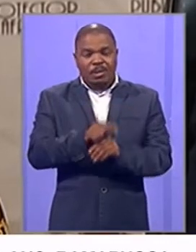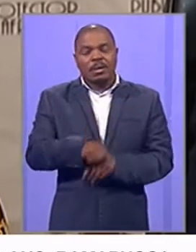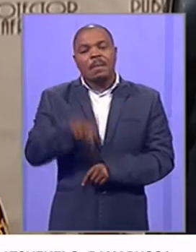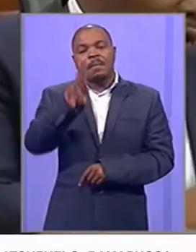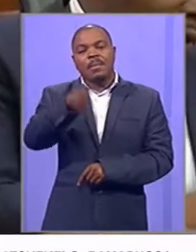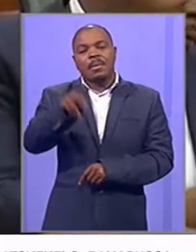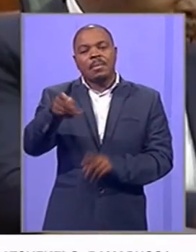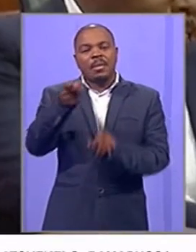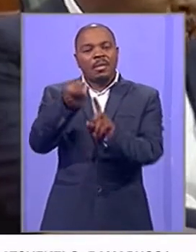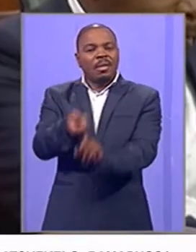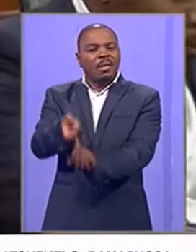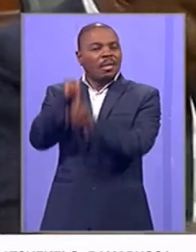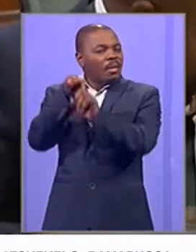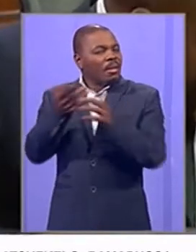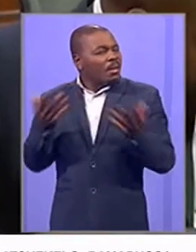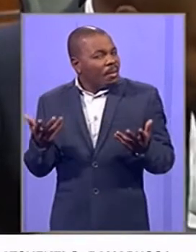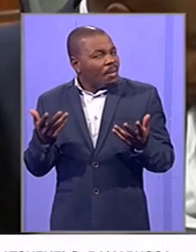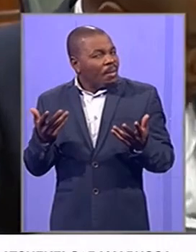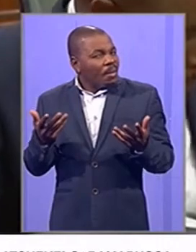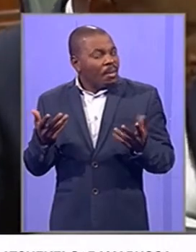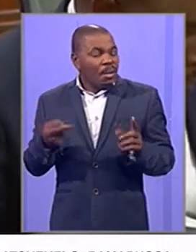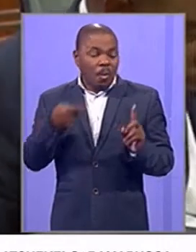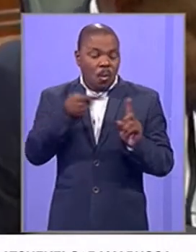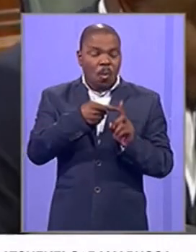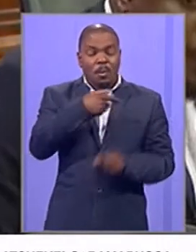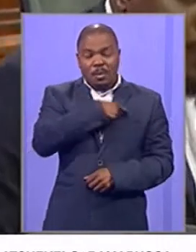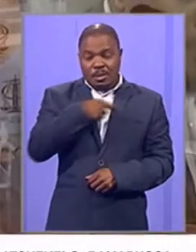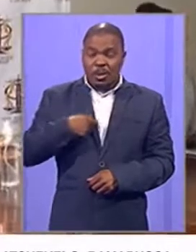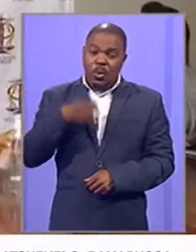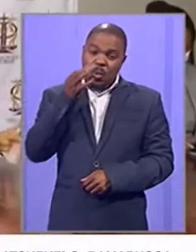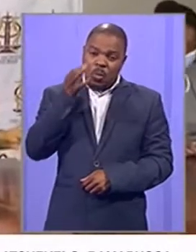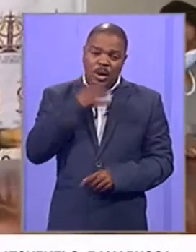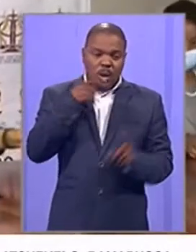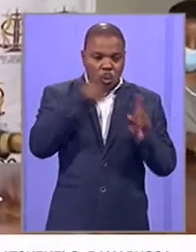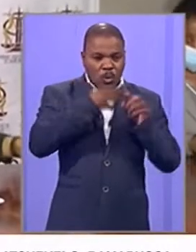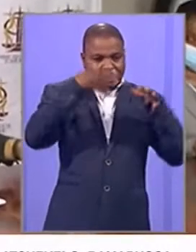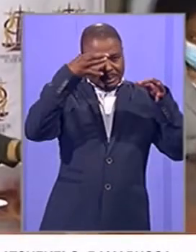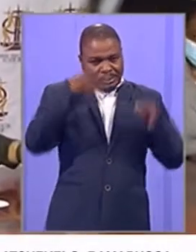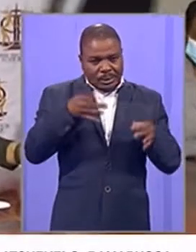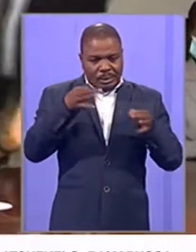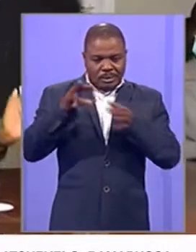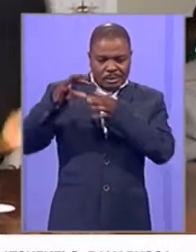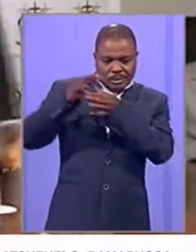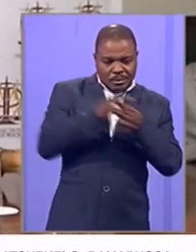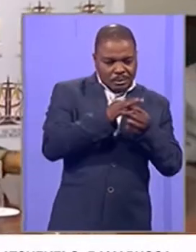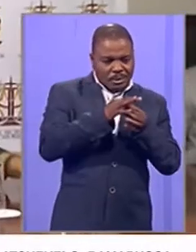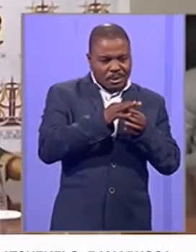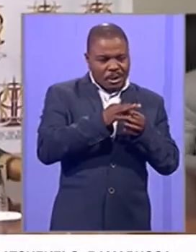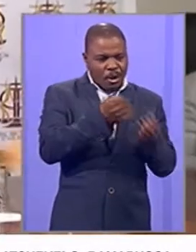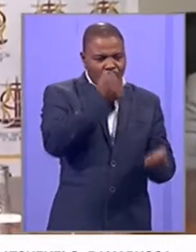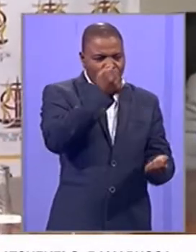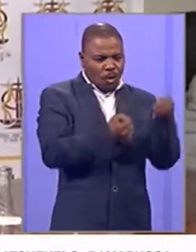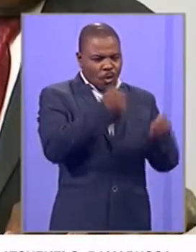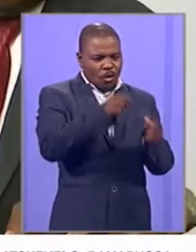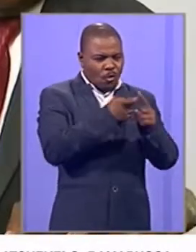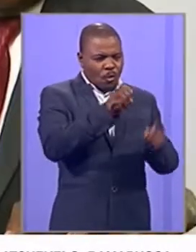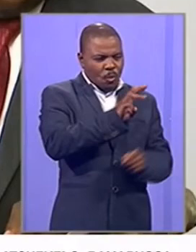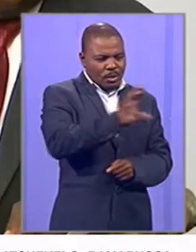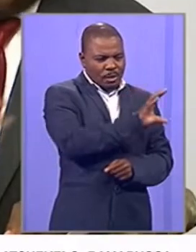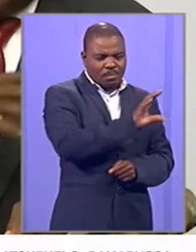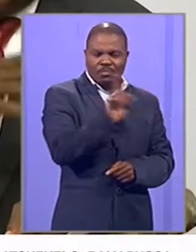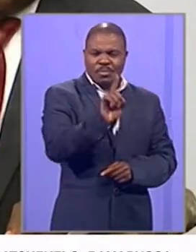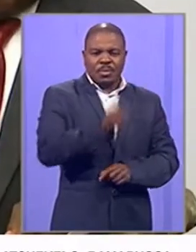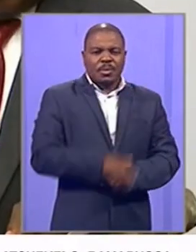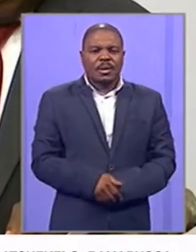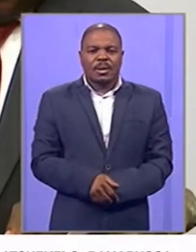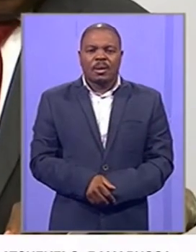ga advocate Bosisiwe Mkhwebane, Mopresidente a re tshwetso ya gagwe ga e amane ka gope le tshwetso ya kgotlatshekelo ya Western Cape. Having